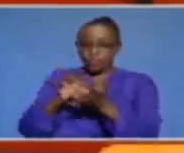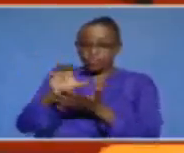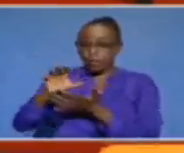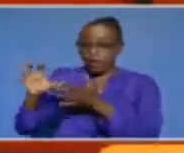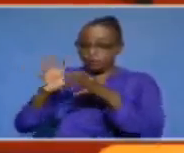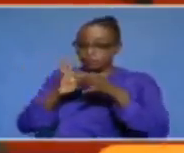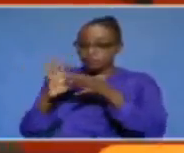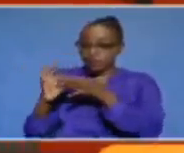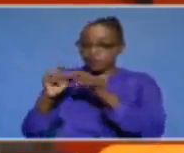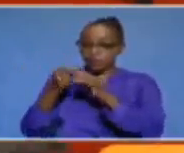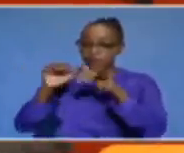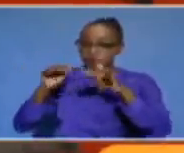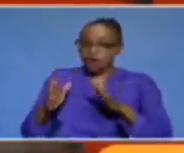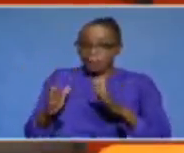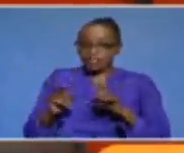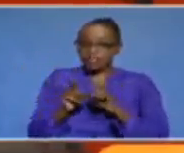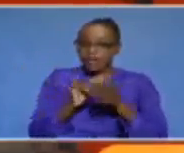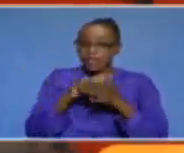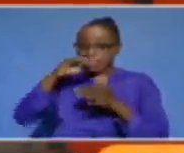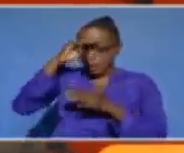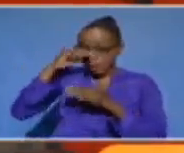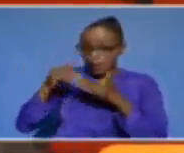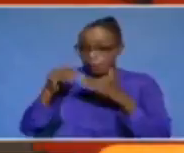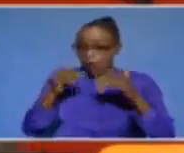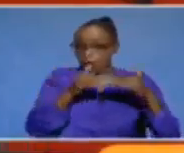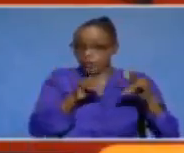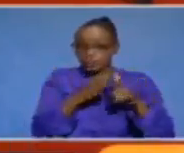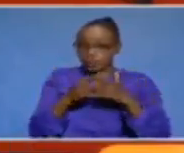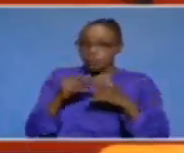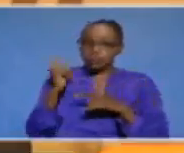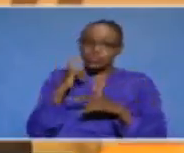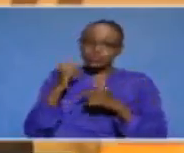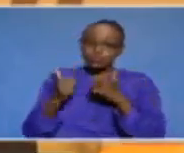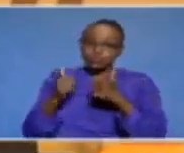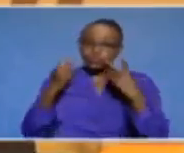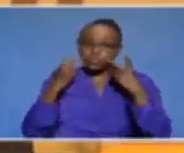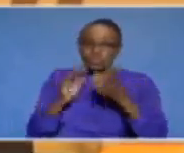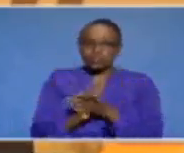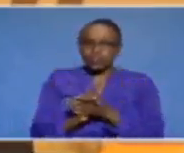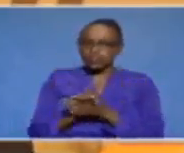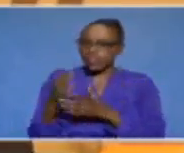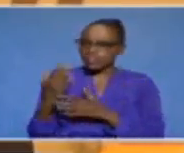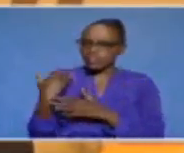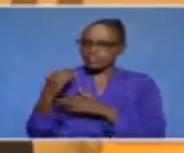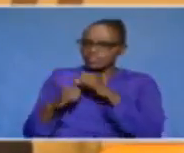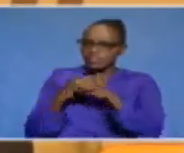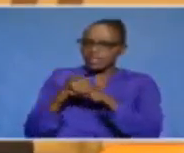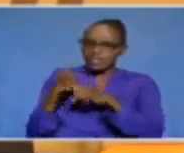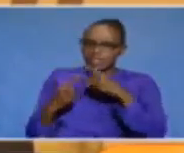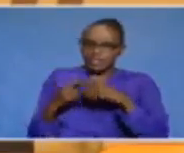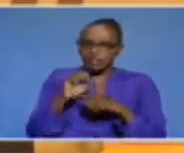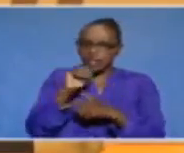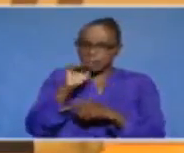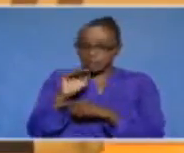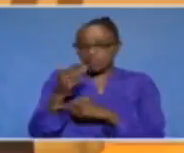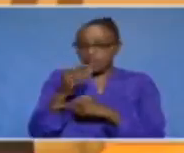from farmer to the bars we are opening to the retail outlets that we see. Less than 10 years ago, 80% of our